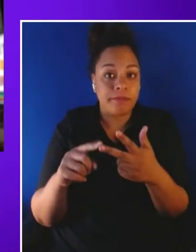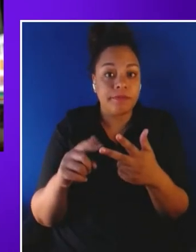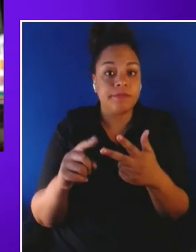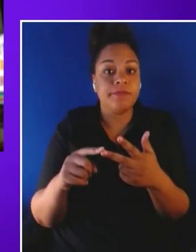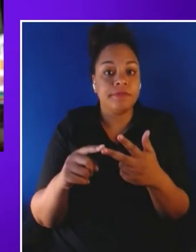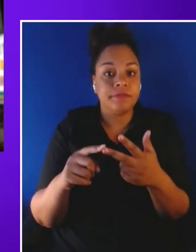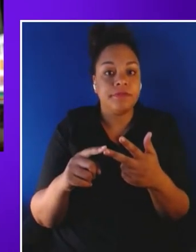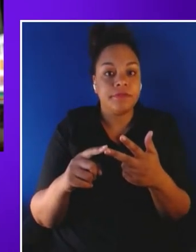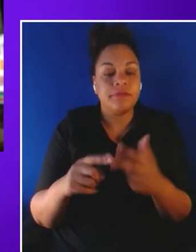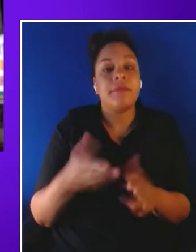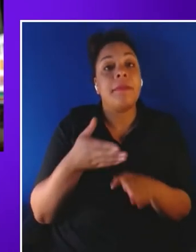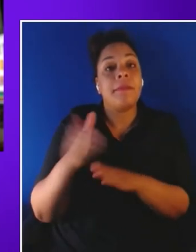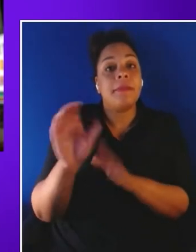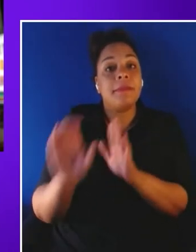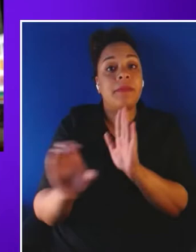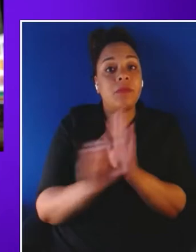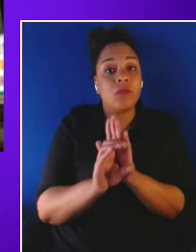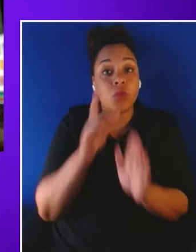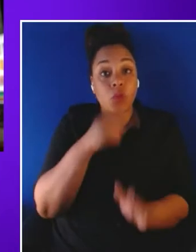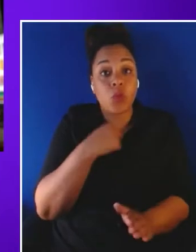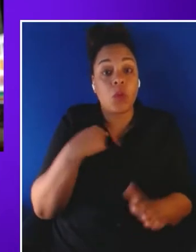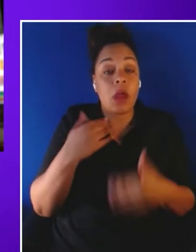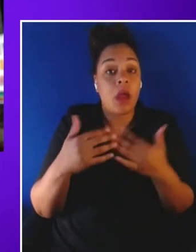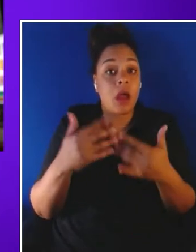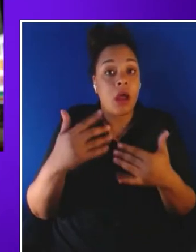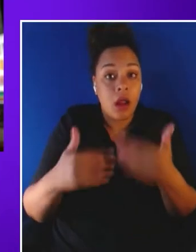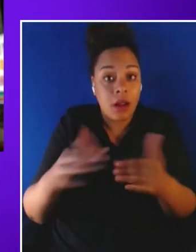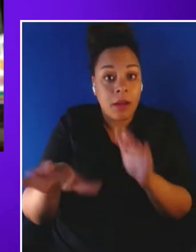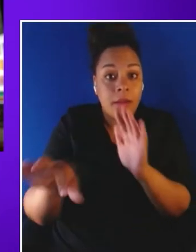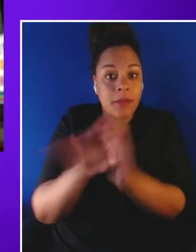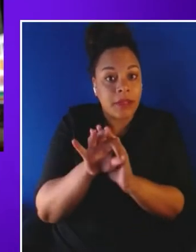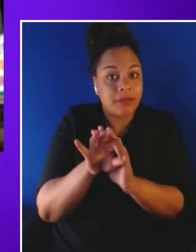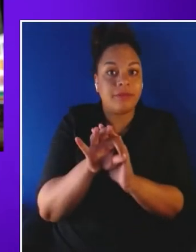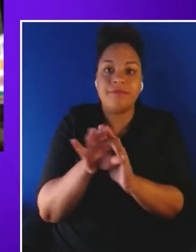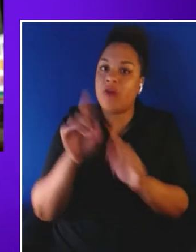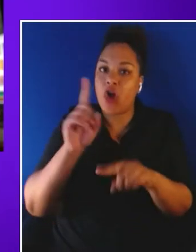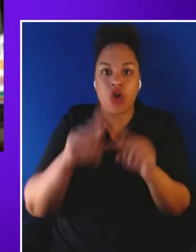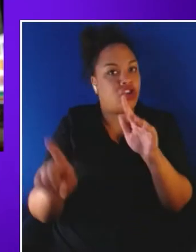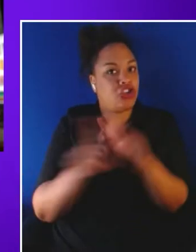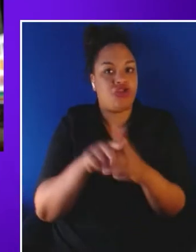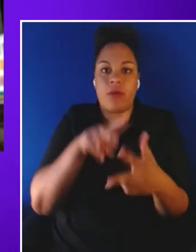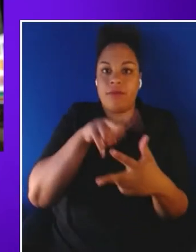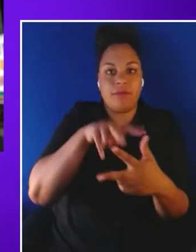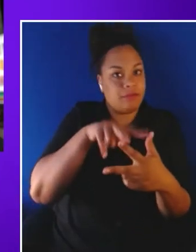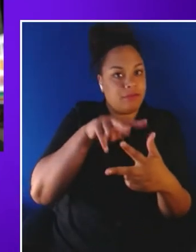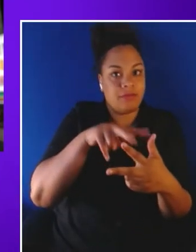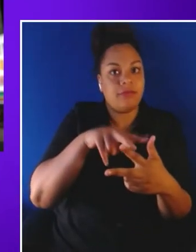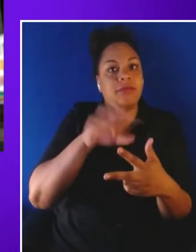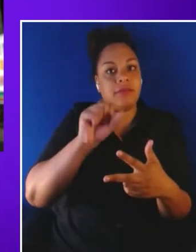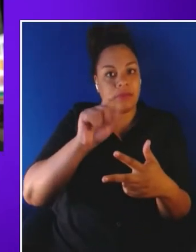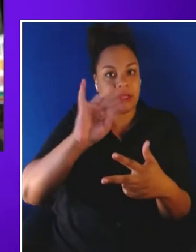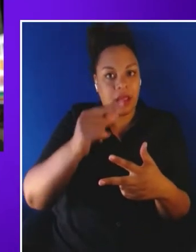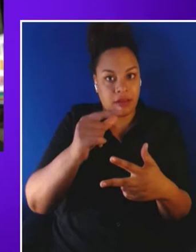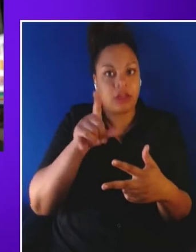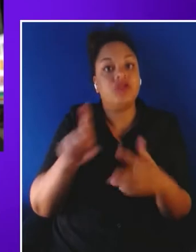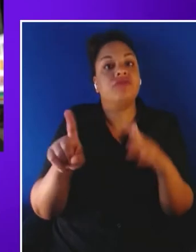The main character that we end choosing, she couldn't go to the casting. She did it by the video call.